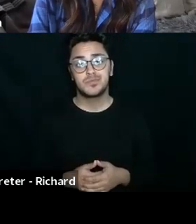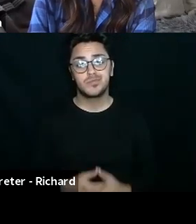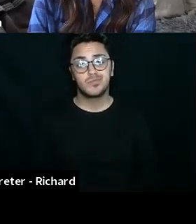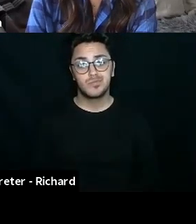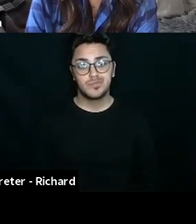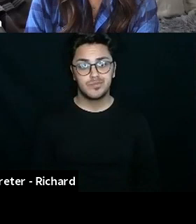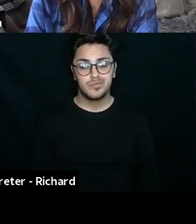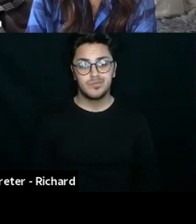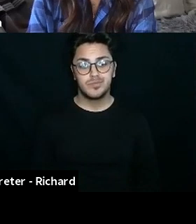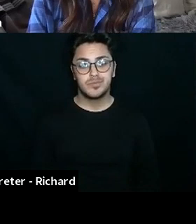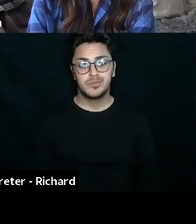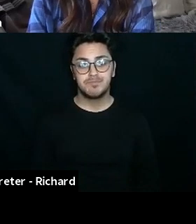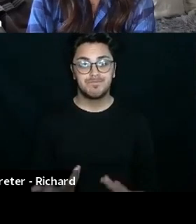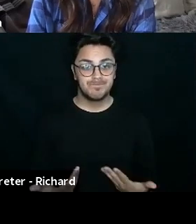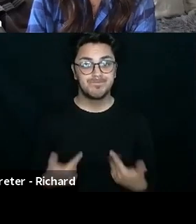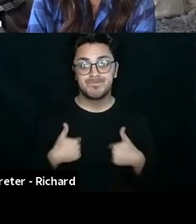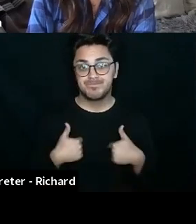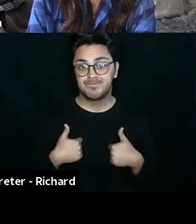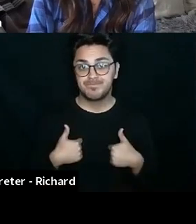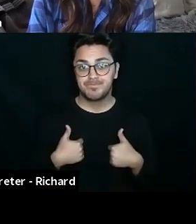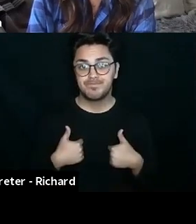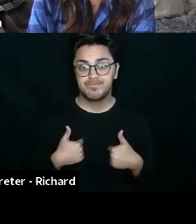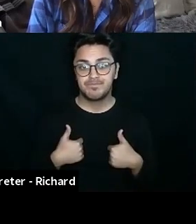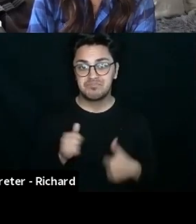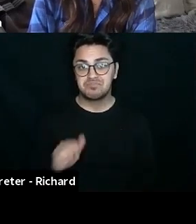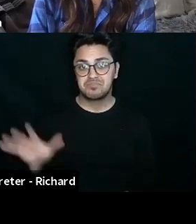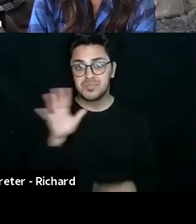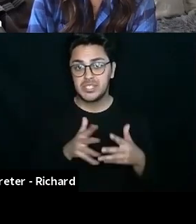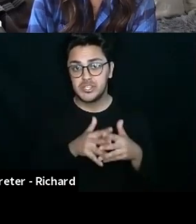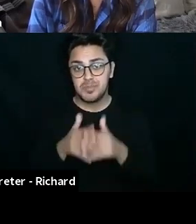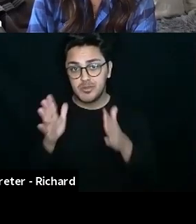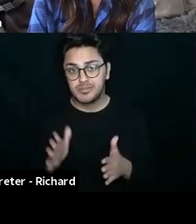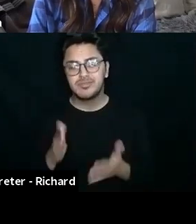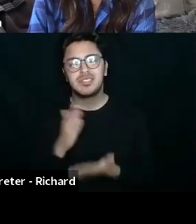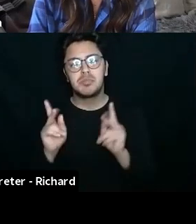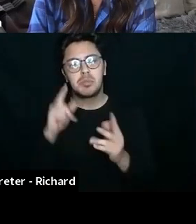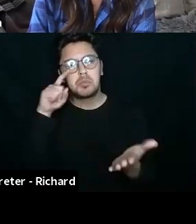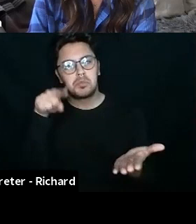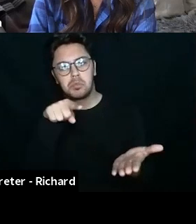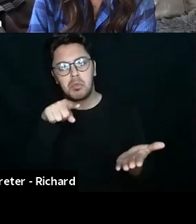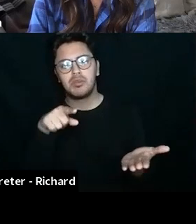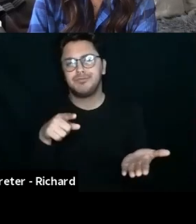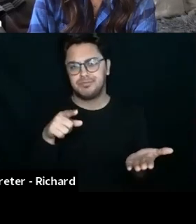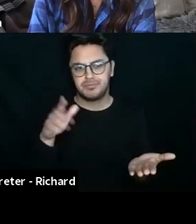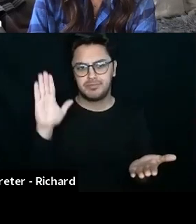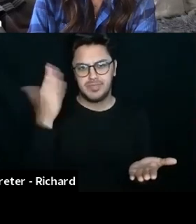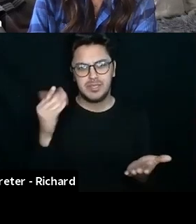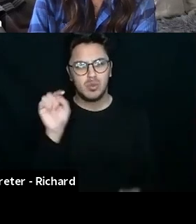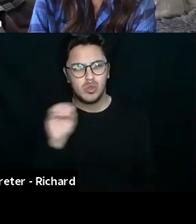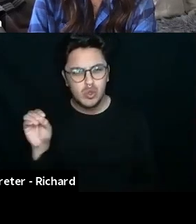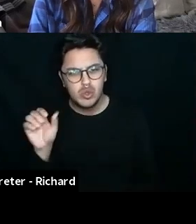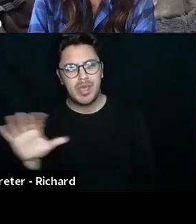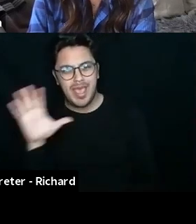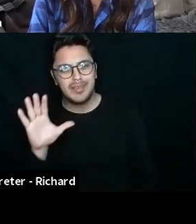there was, you know, the fact that I'm Asian American, and some people would look at me and say, you're too Asian to play white. And then